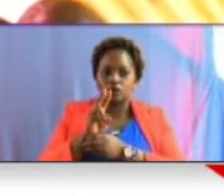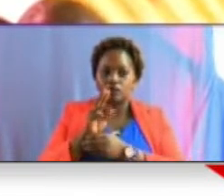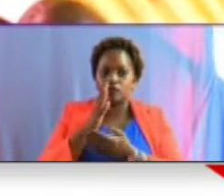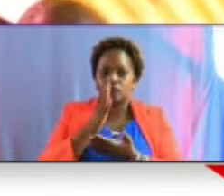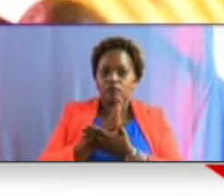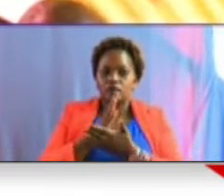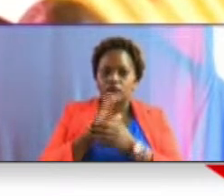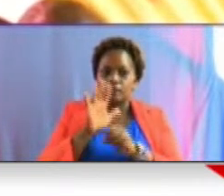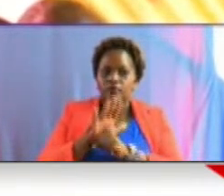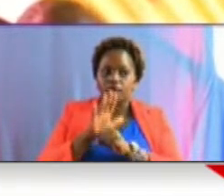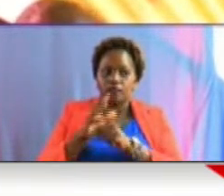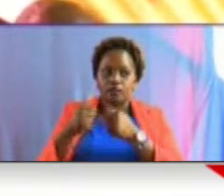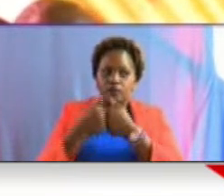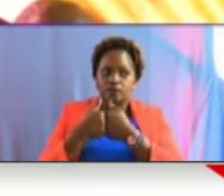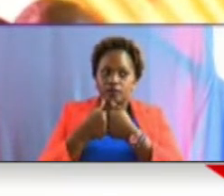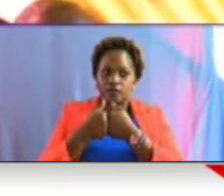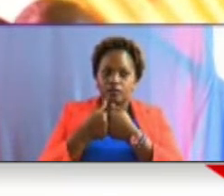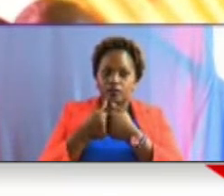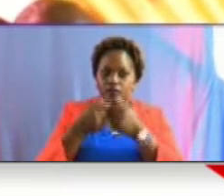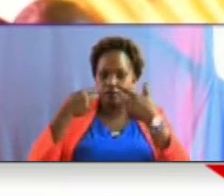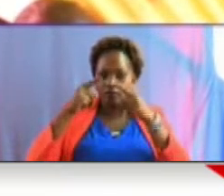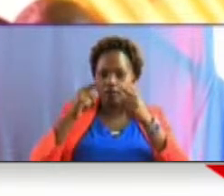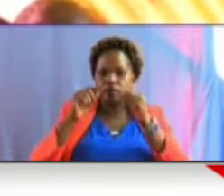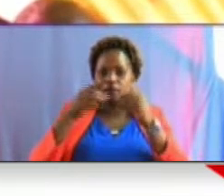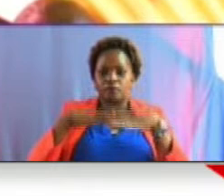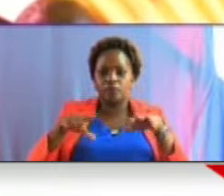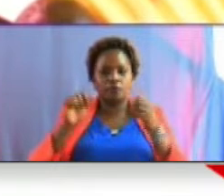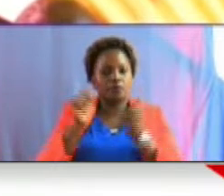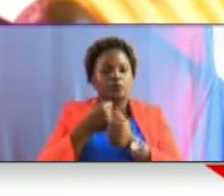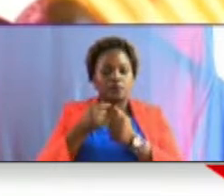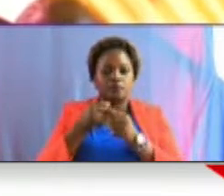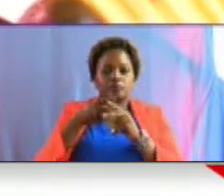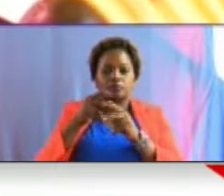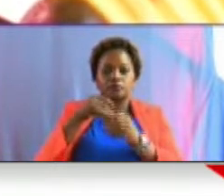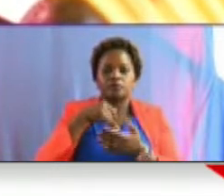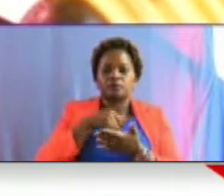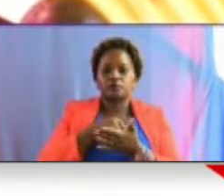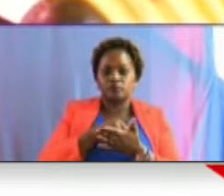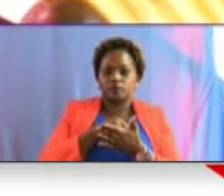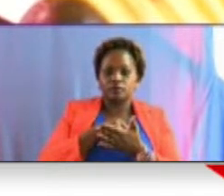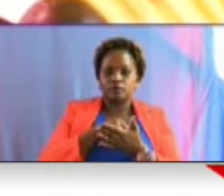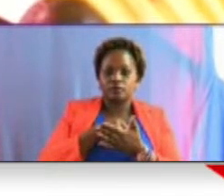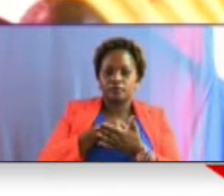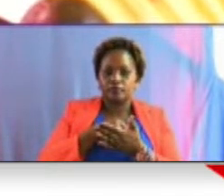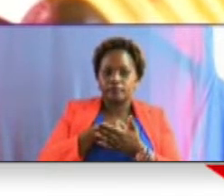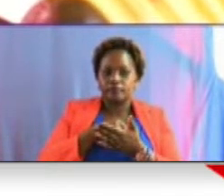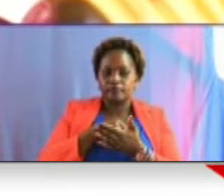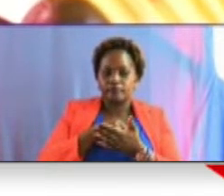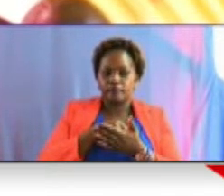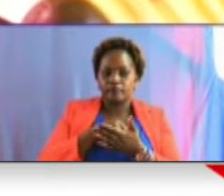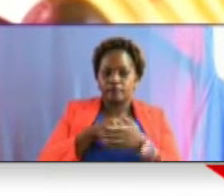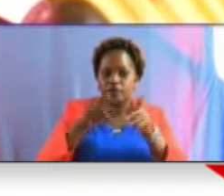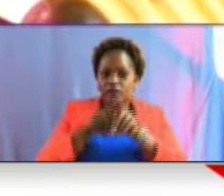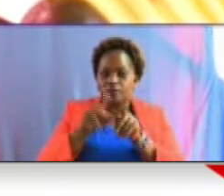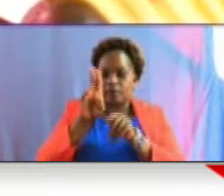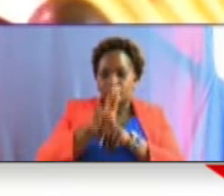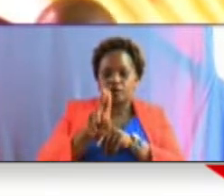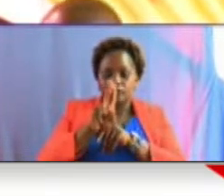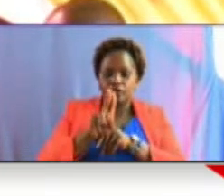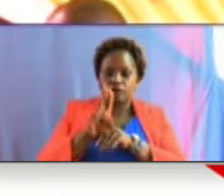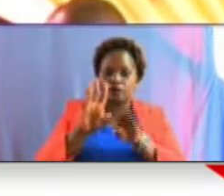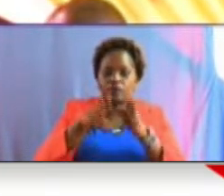many challenges that face mankind cannot be started. Innovations have also been used to